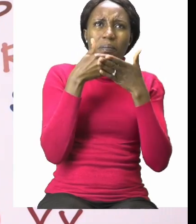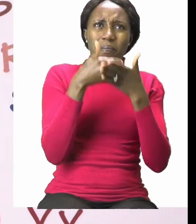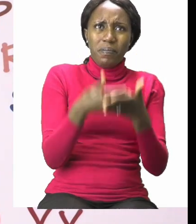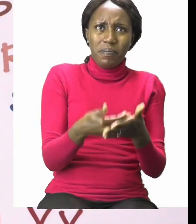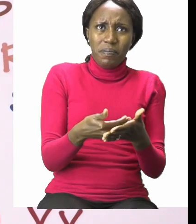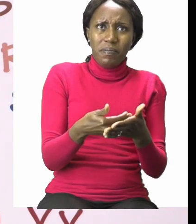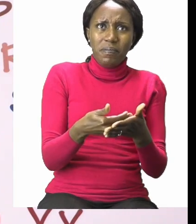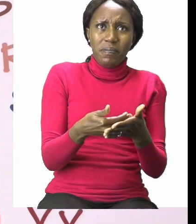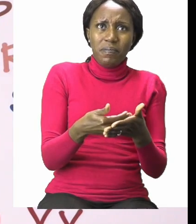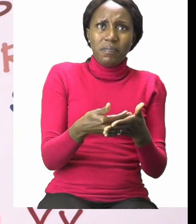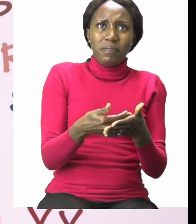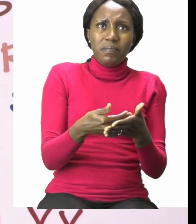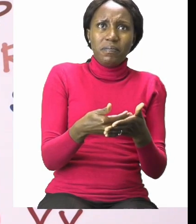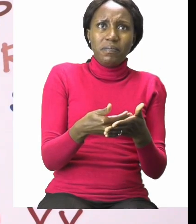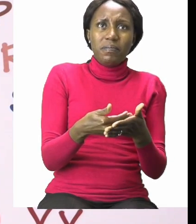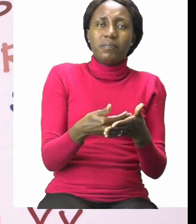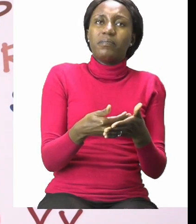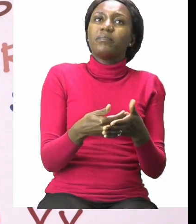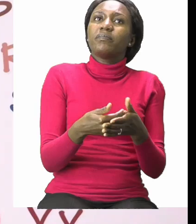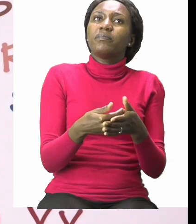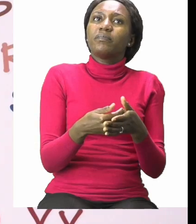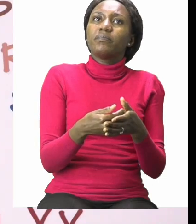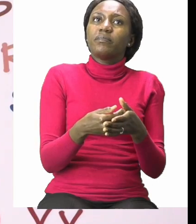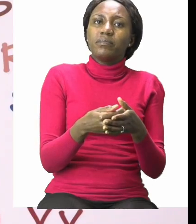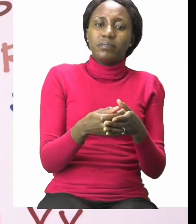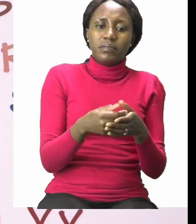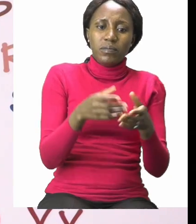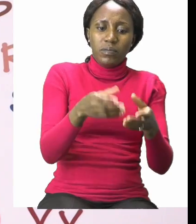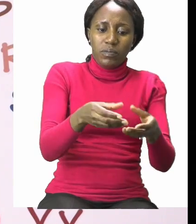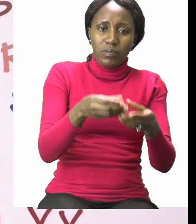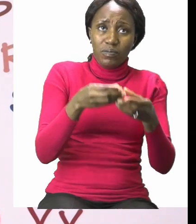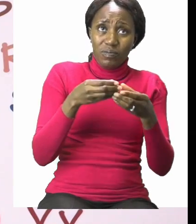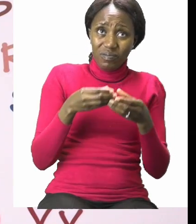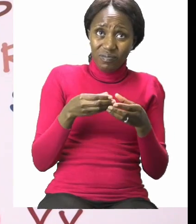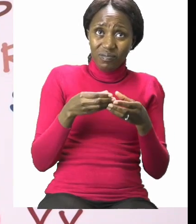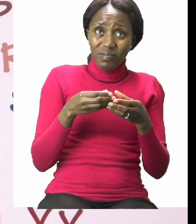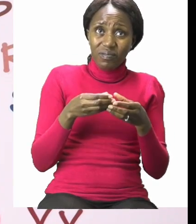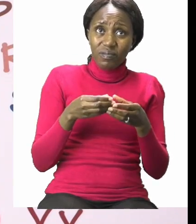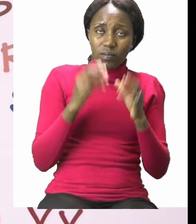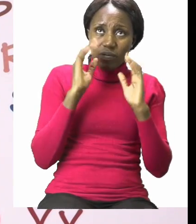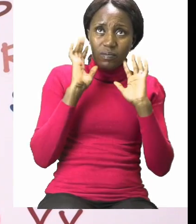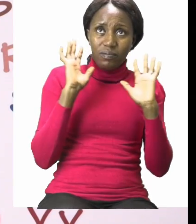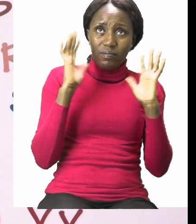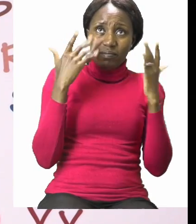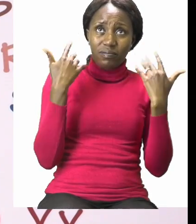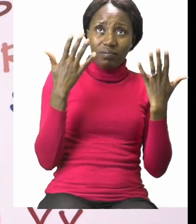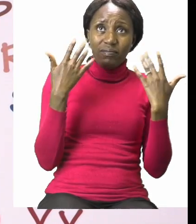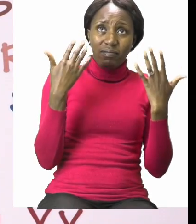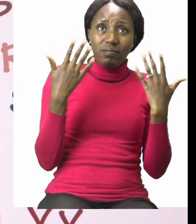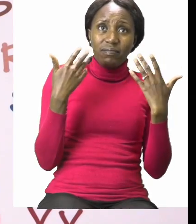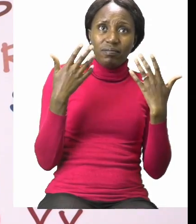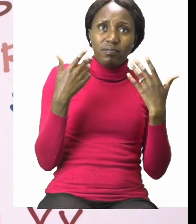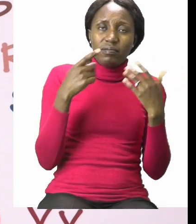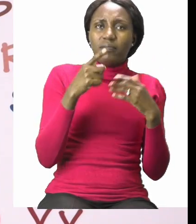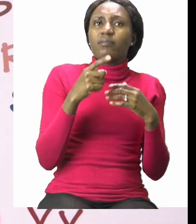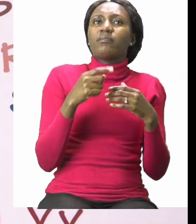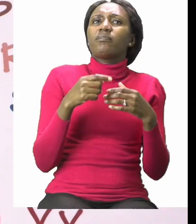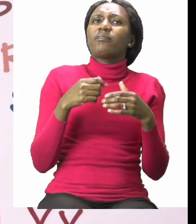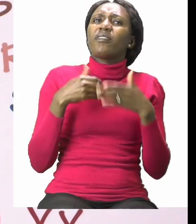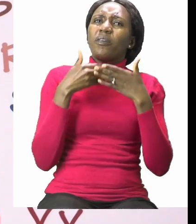heavy. So for me to pick it up, I need 2 hands. I can say that this